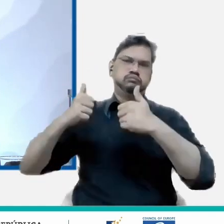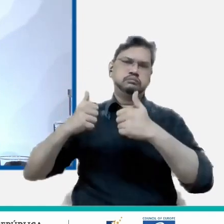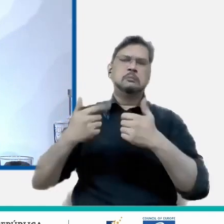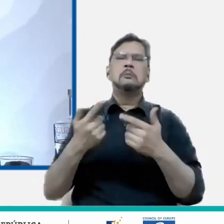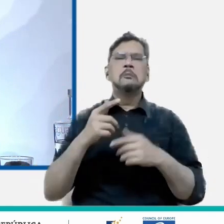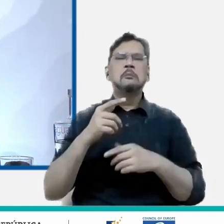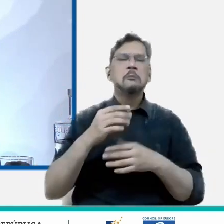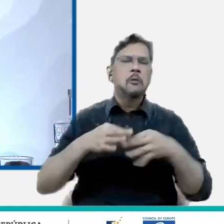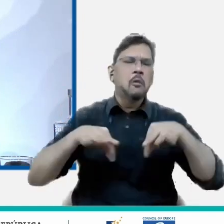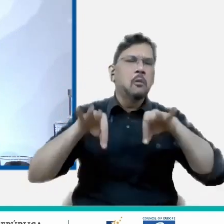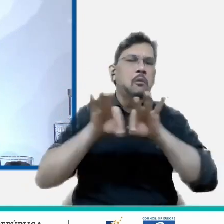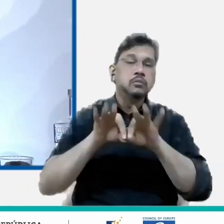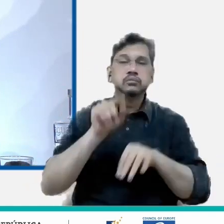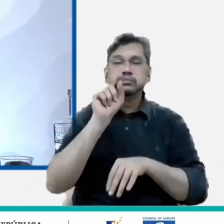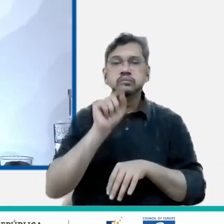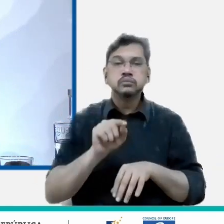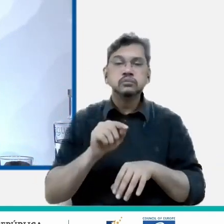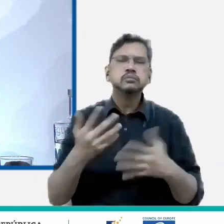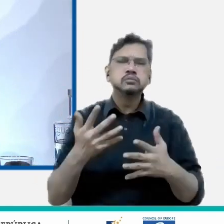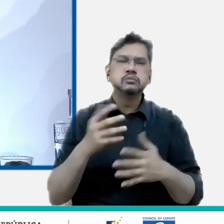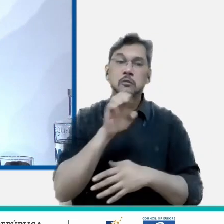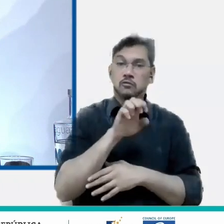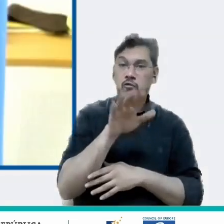region. Mr. Maryasin, the floor is yours.